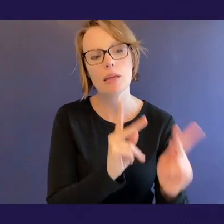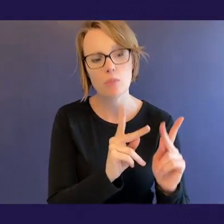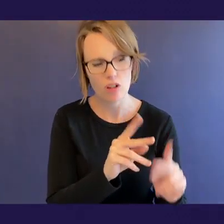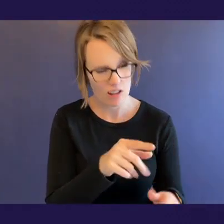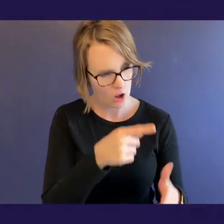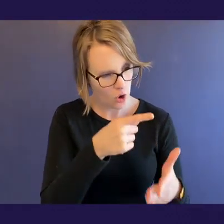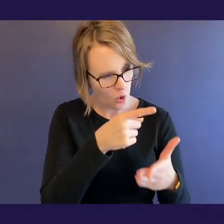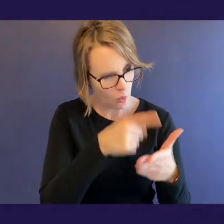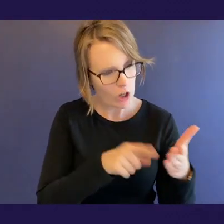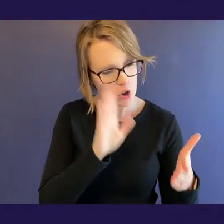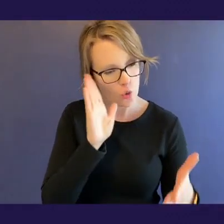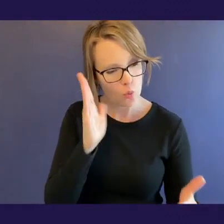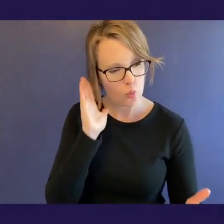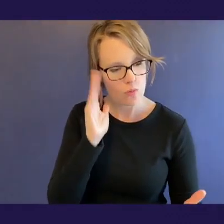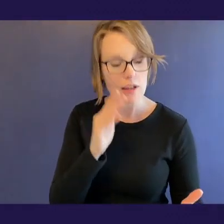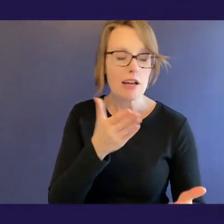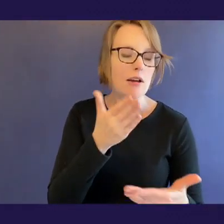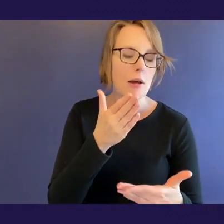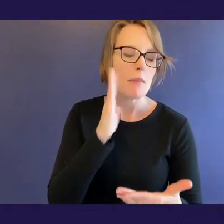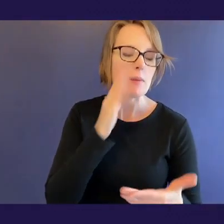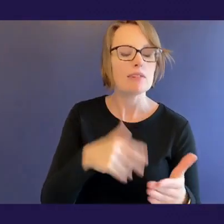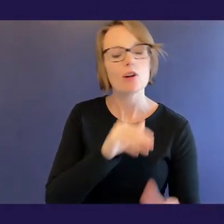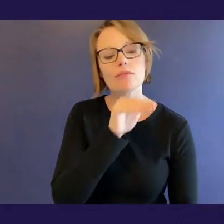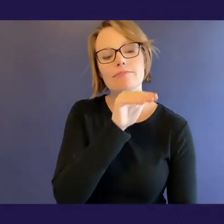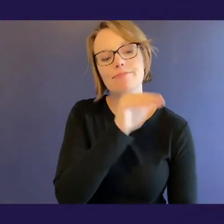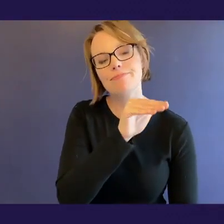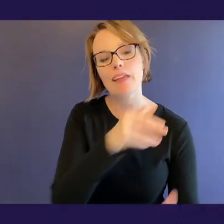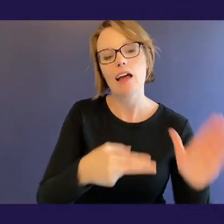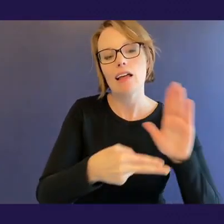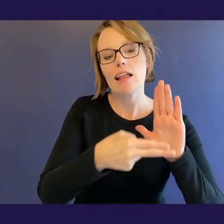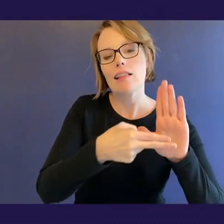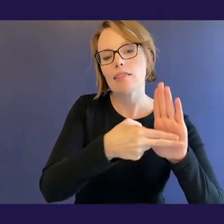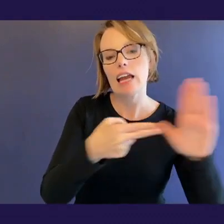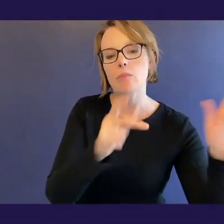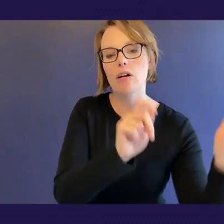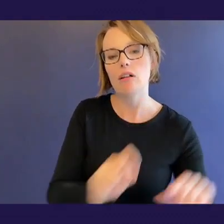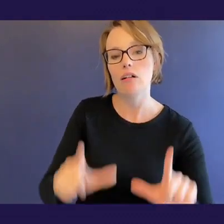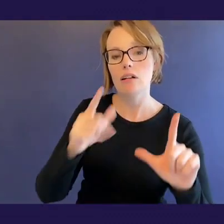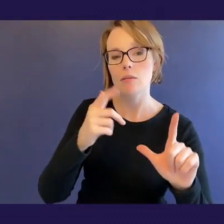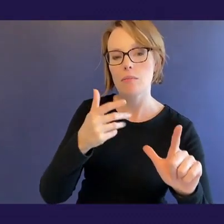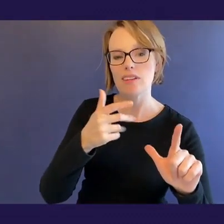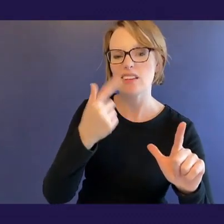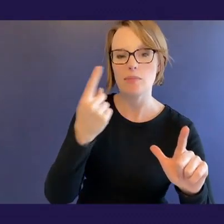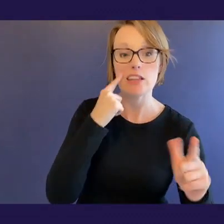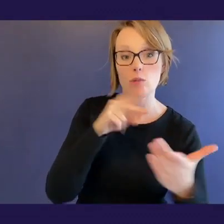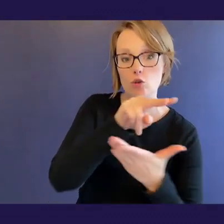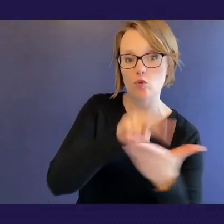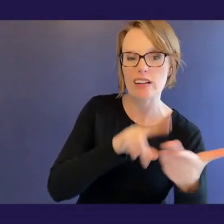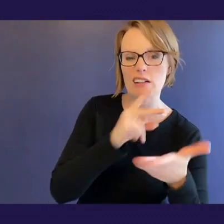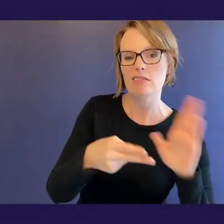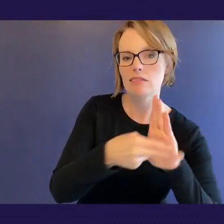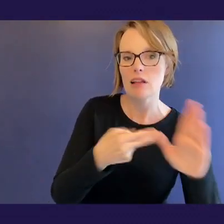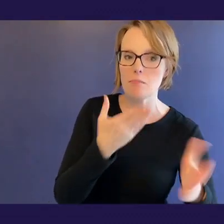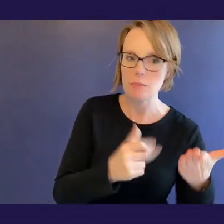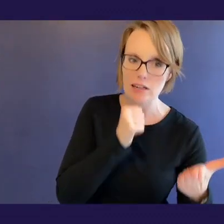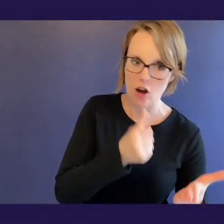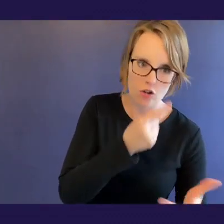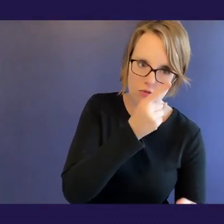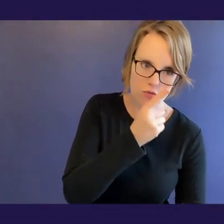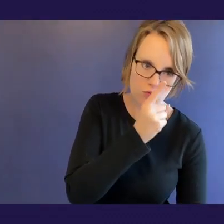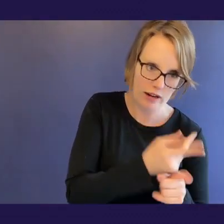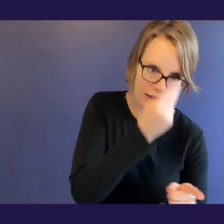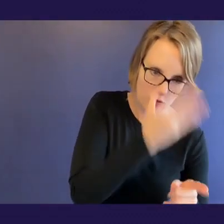about to see right before it's done. Labeling or fact checks when information is actually being encountered, and kind